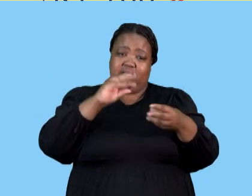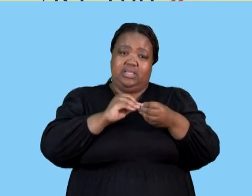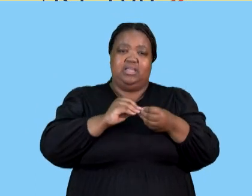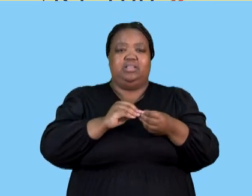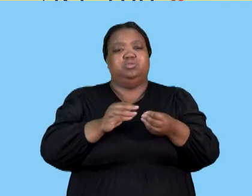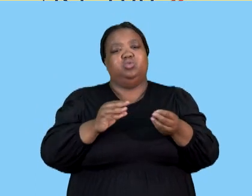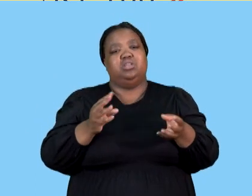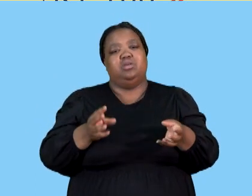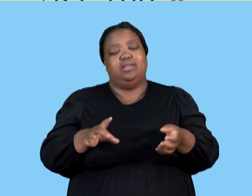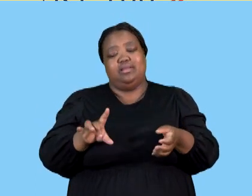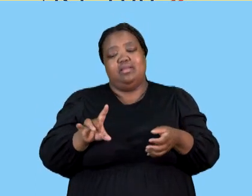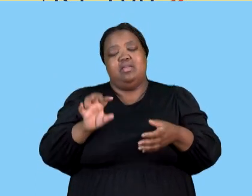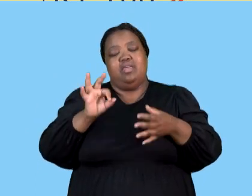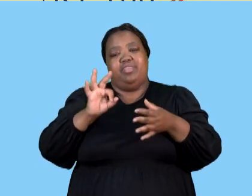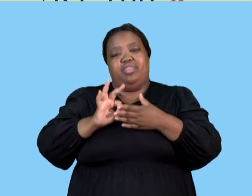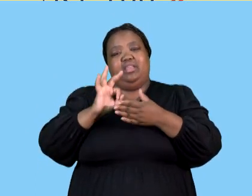up with